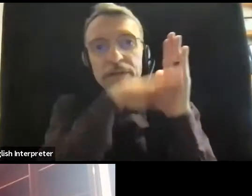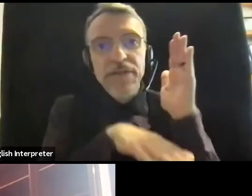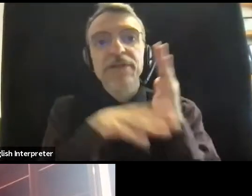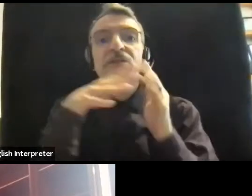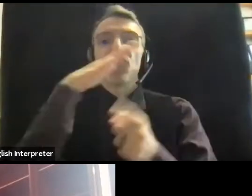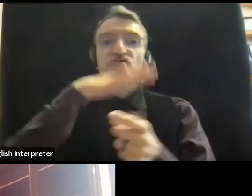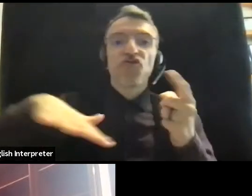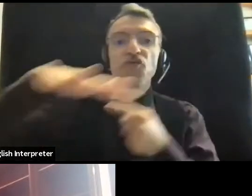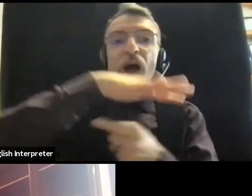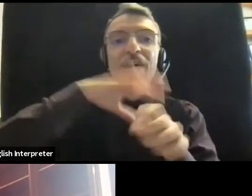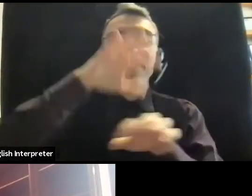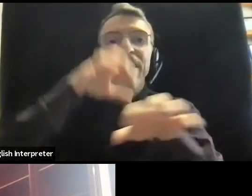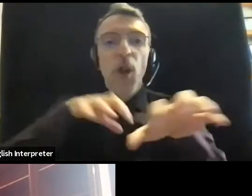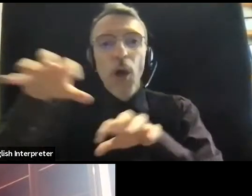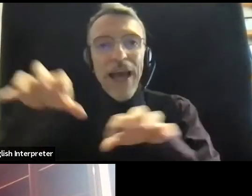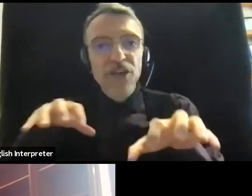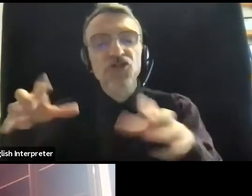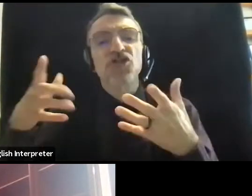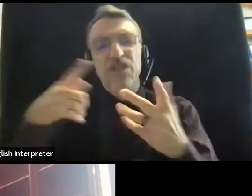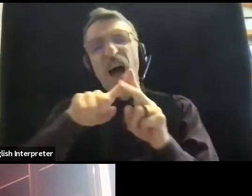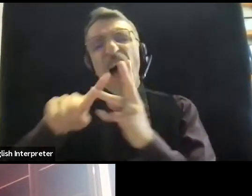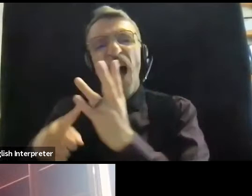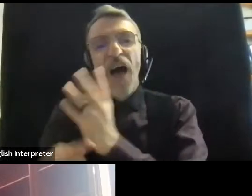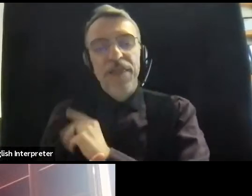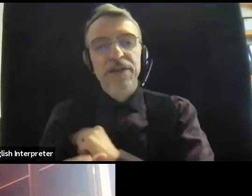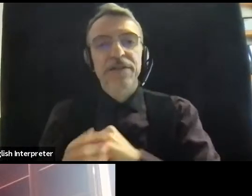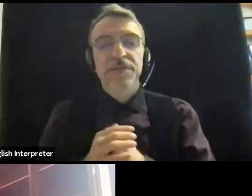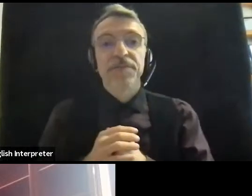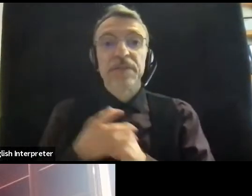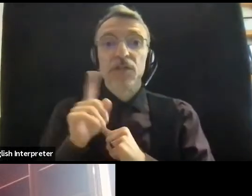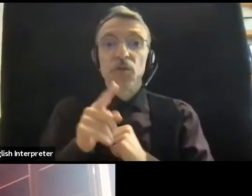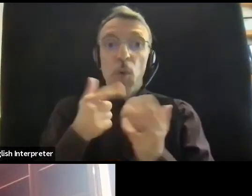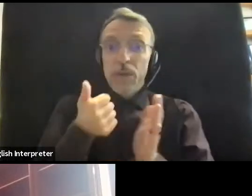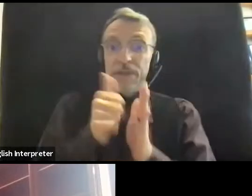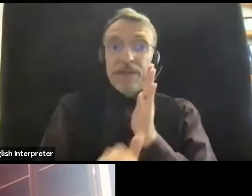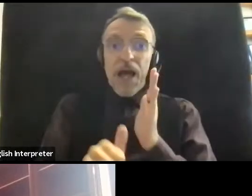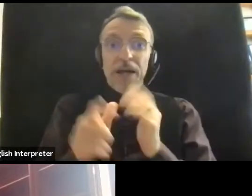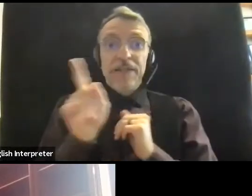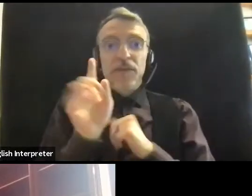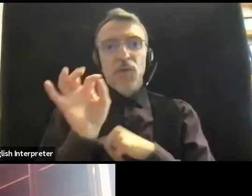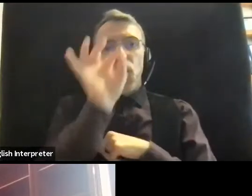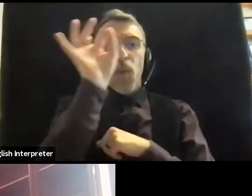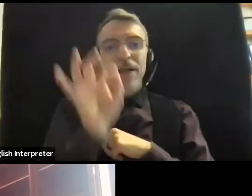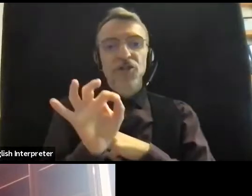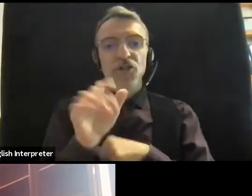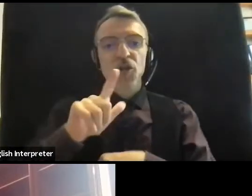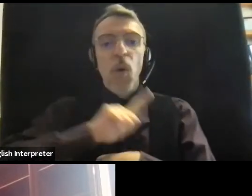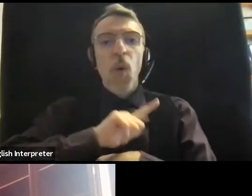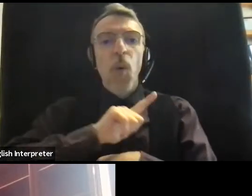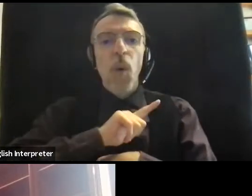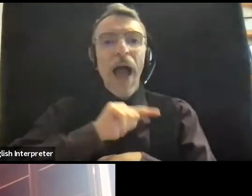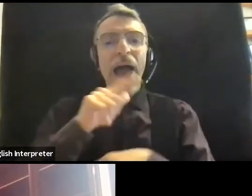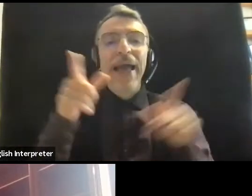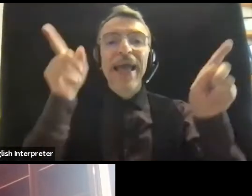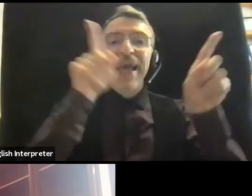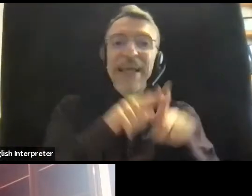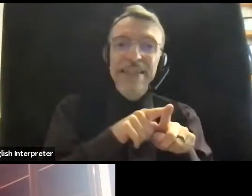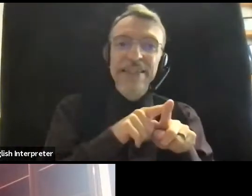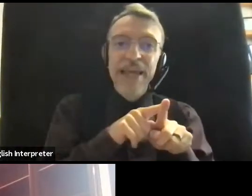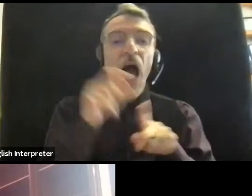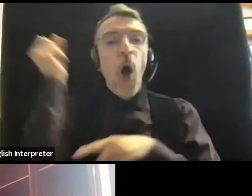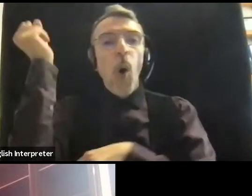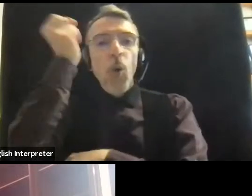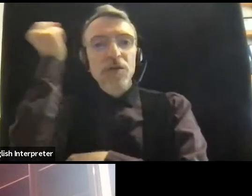location, and so forth. And just wanted to start with a question of why India and Uzbekistan, of